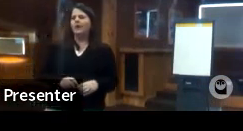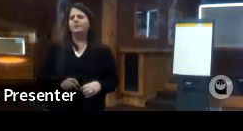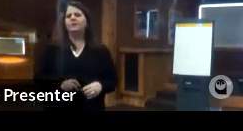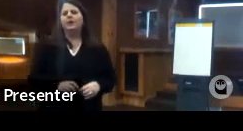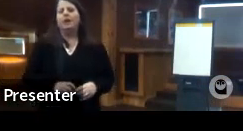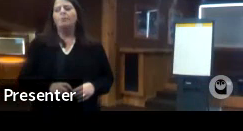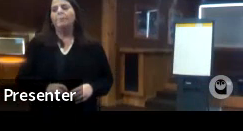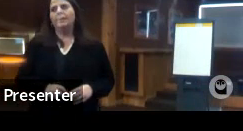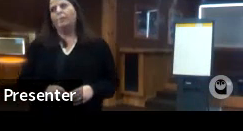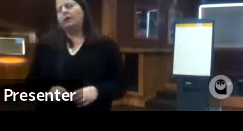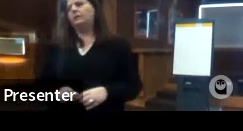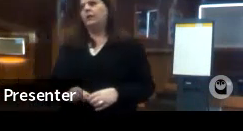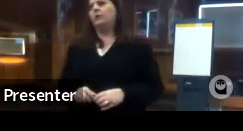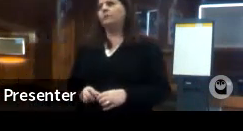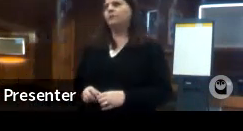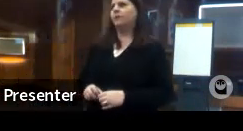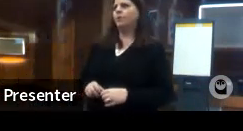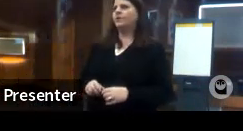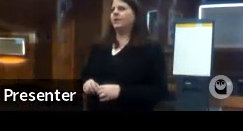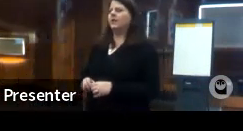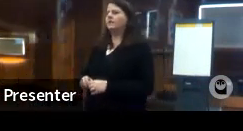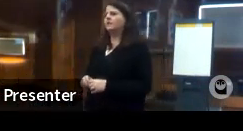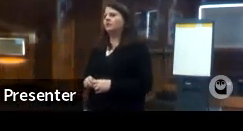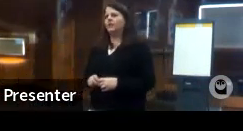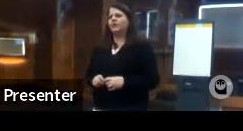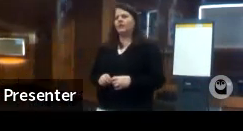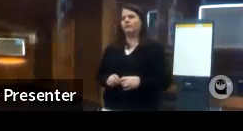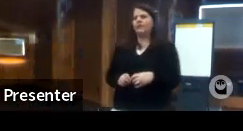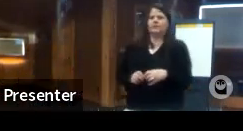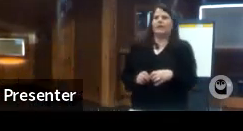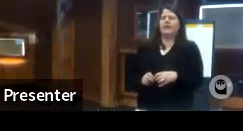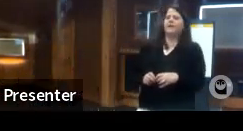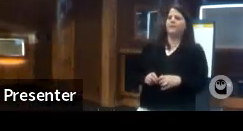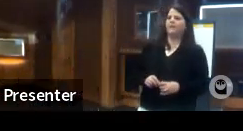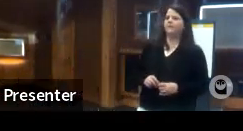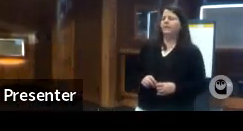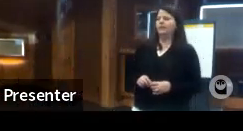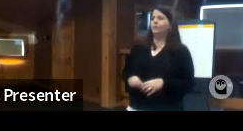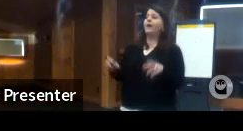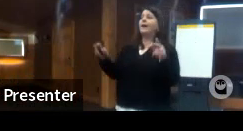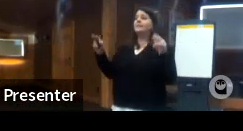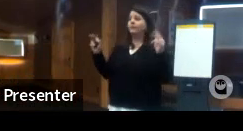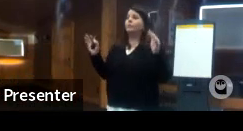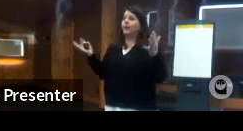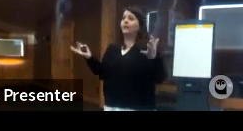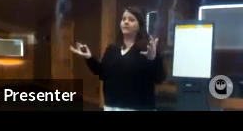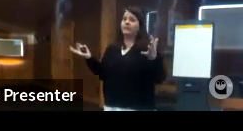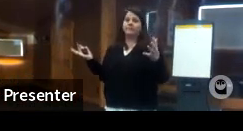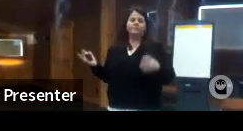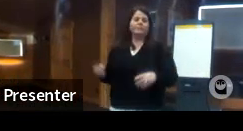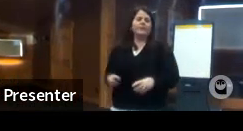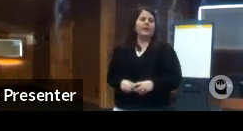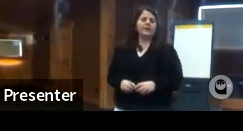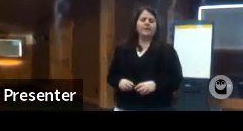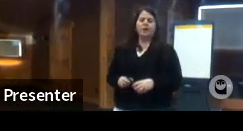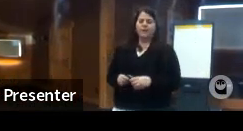her being raped. And mom said, well, you know, of course it is, you know, if they're dressed like that, then, you know, they're asking for it kind of a